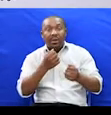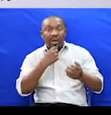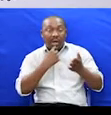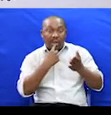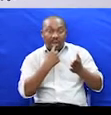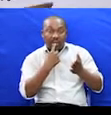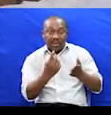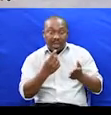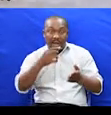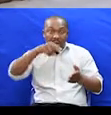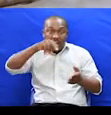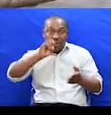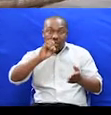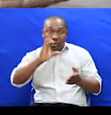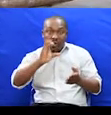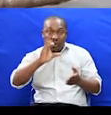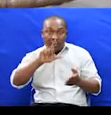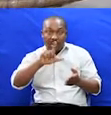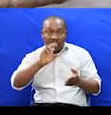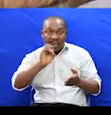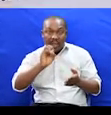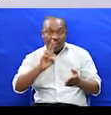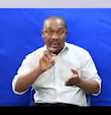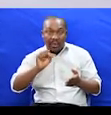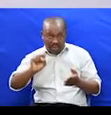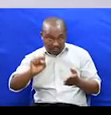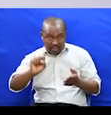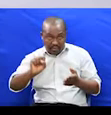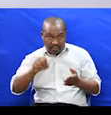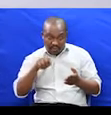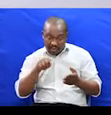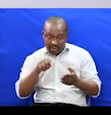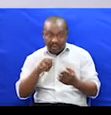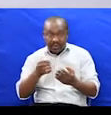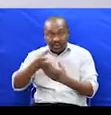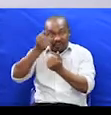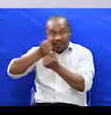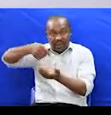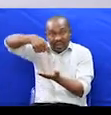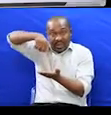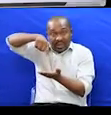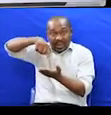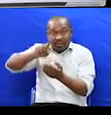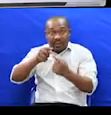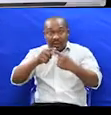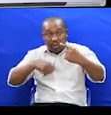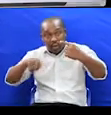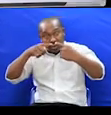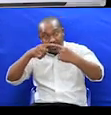Nucleus consists of this what we call a protons. So where are the electrons